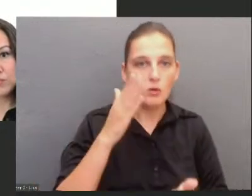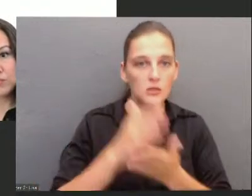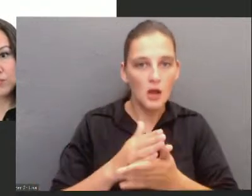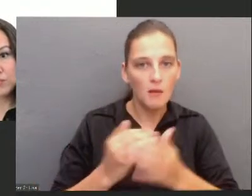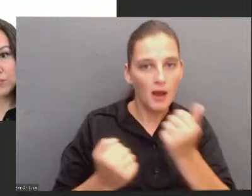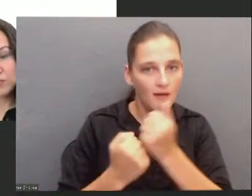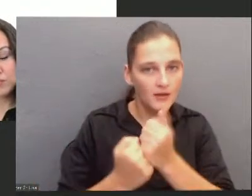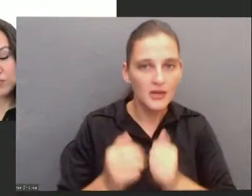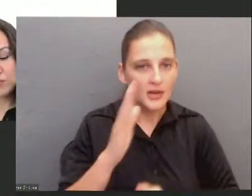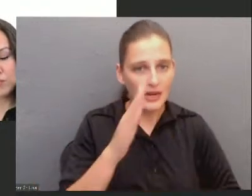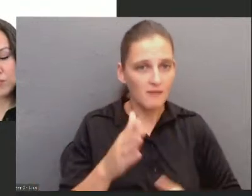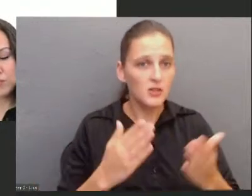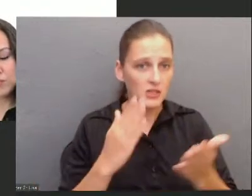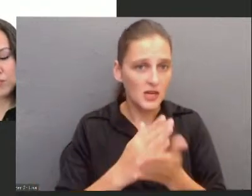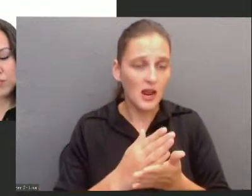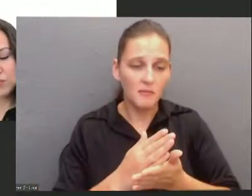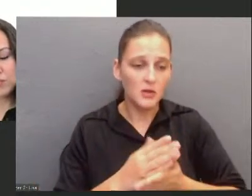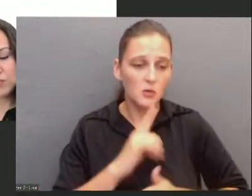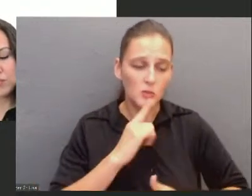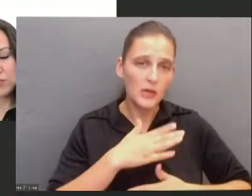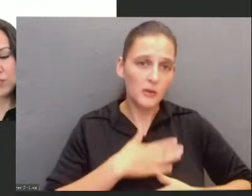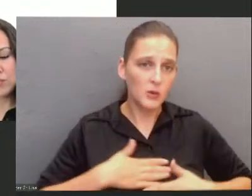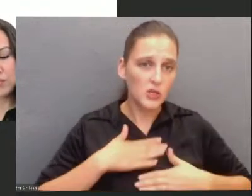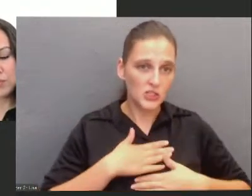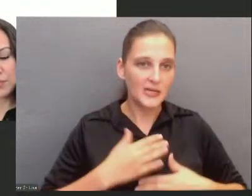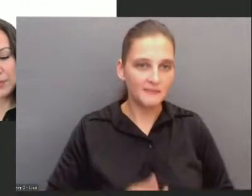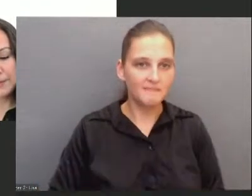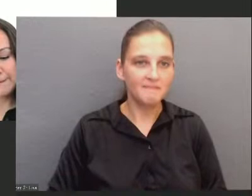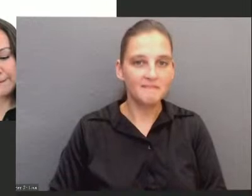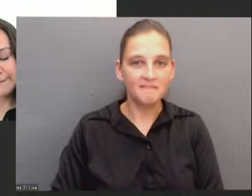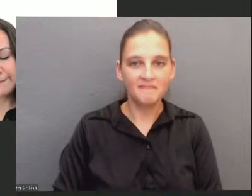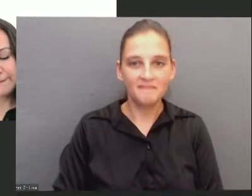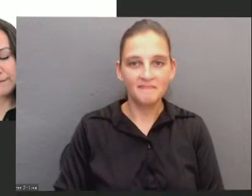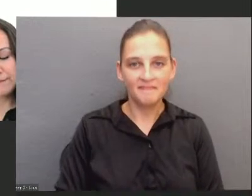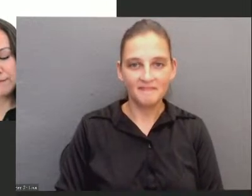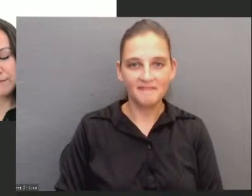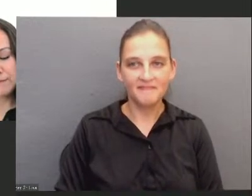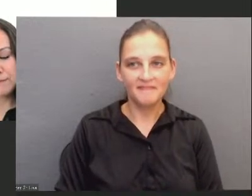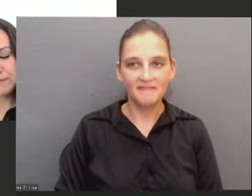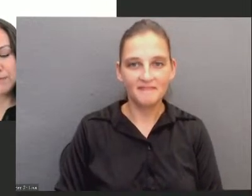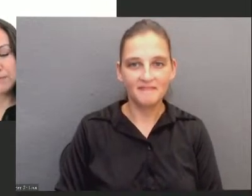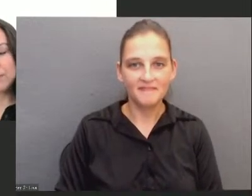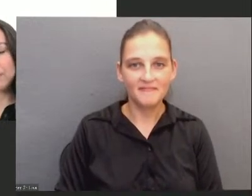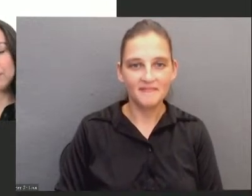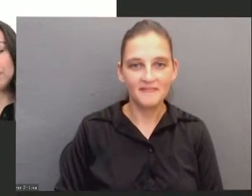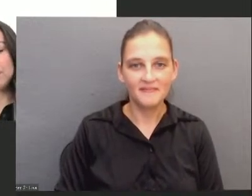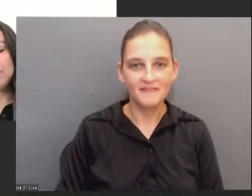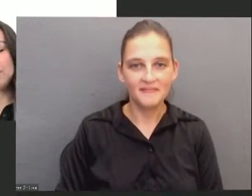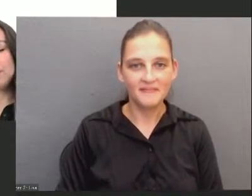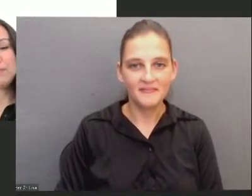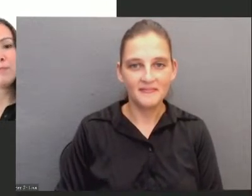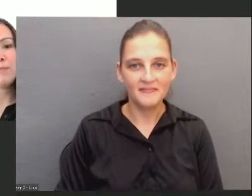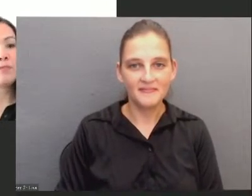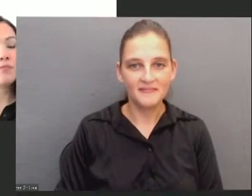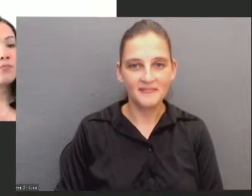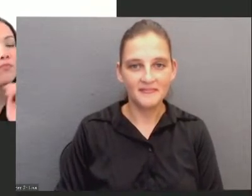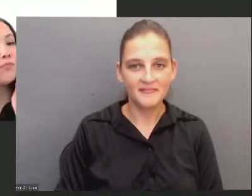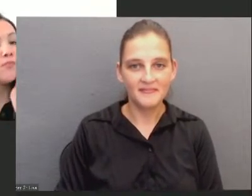as you do. It is appreciated. Mr. Watts, please. Thank you. I really want